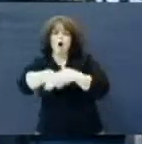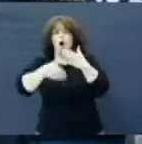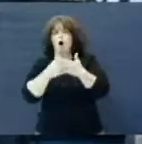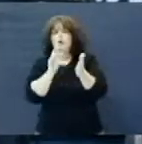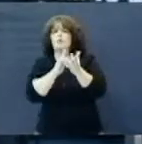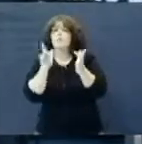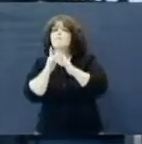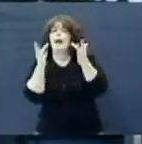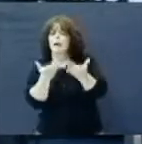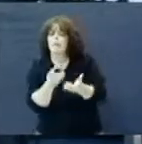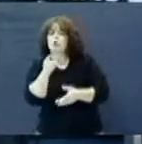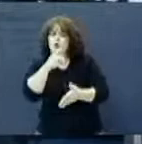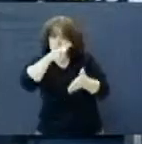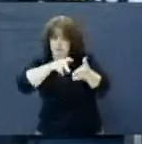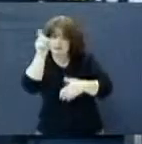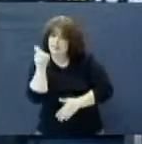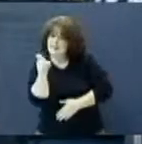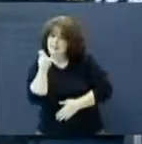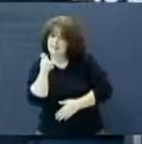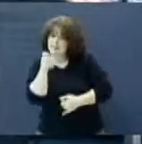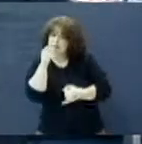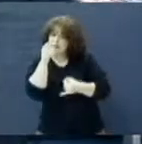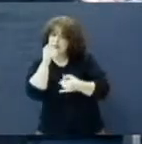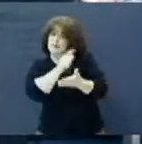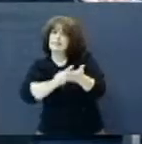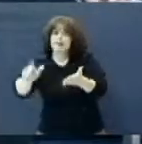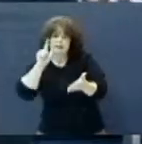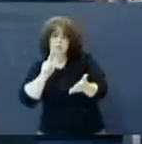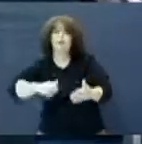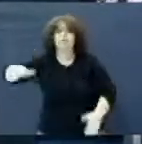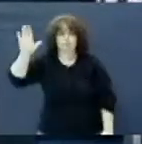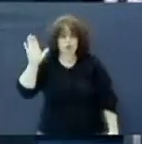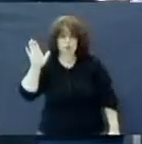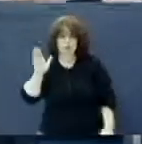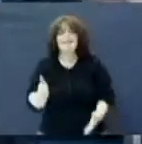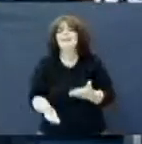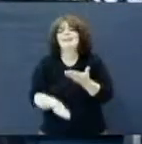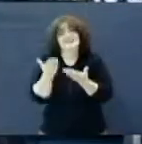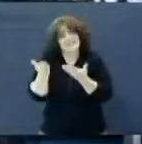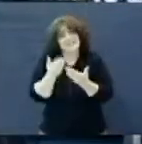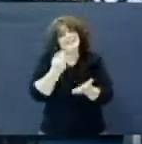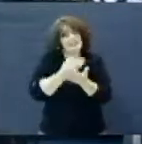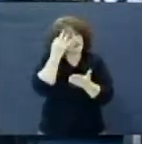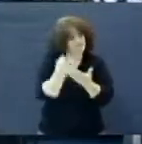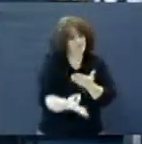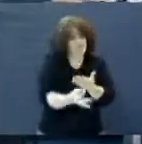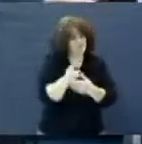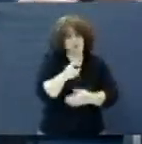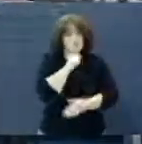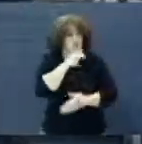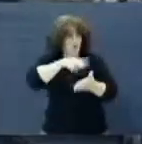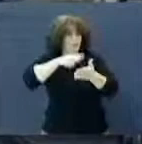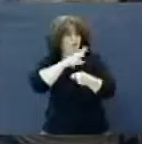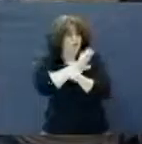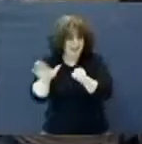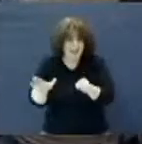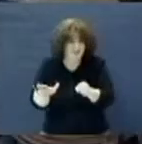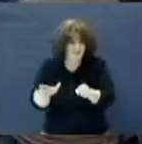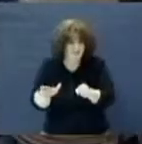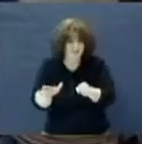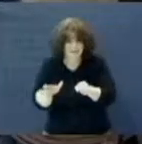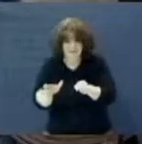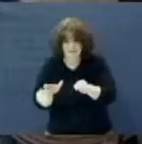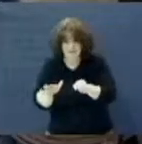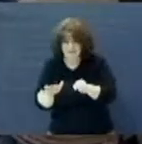Hello? It's easy to slip. You say, "Ah, man, I won't slip in sin." It's easy